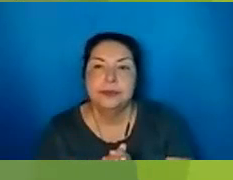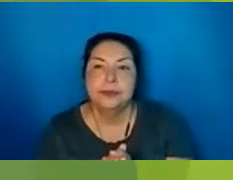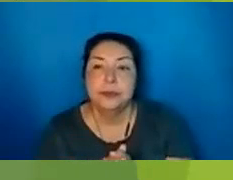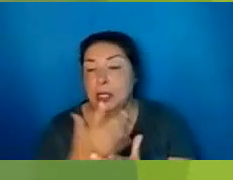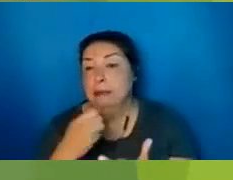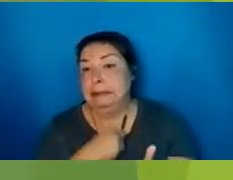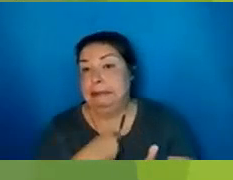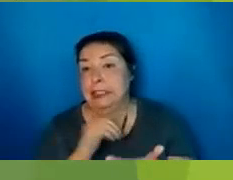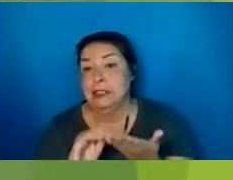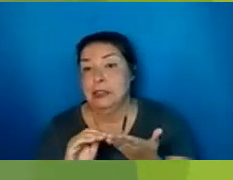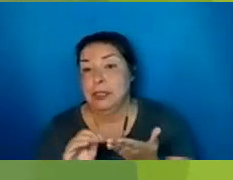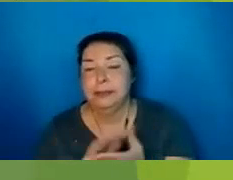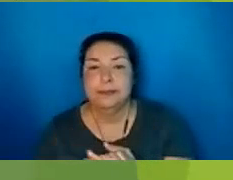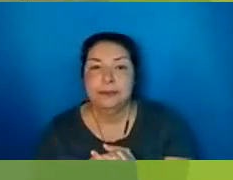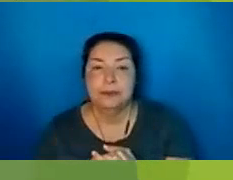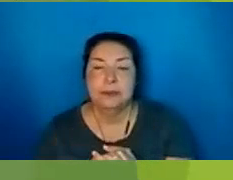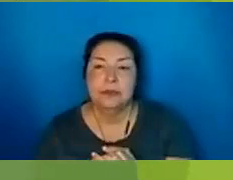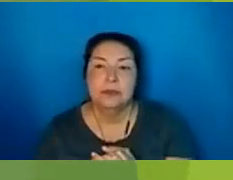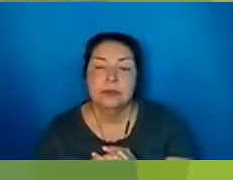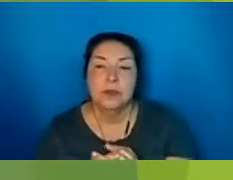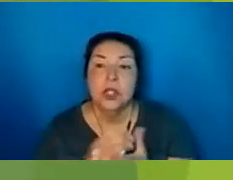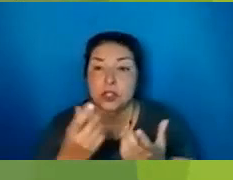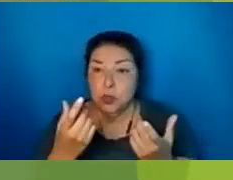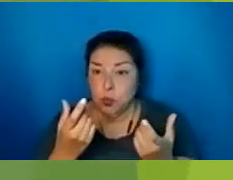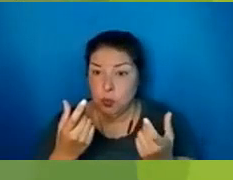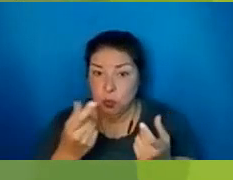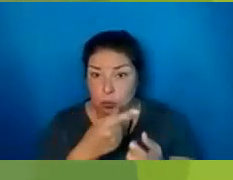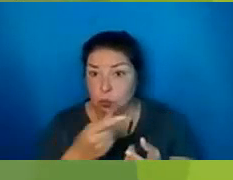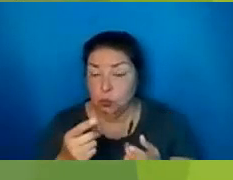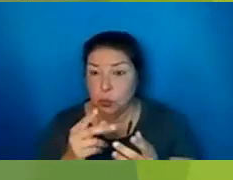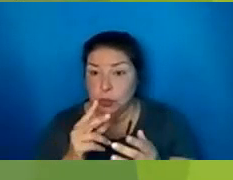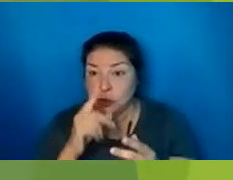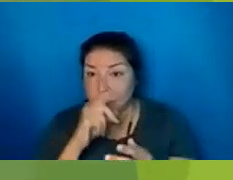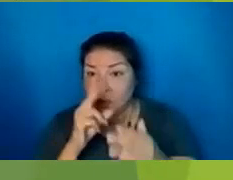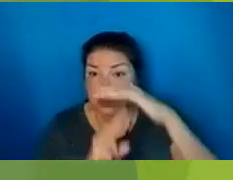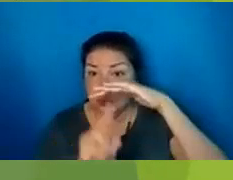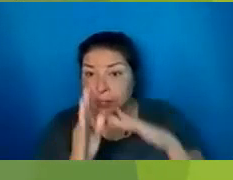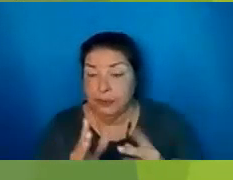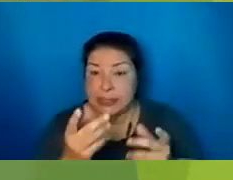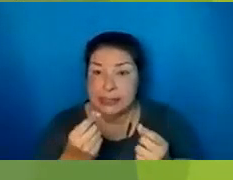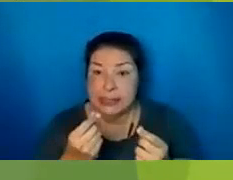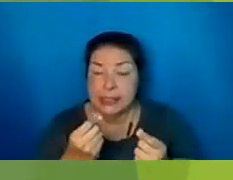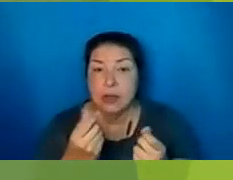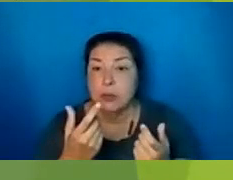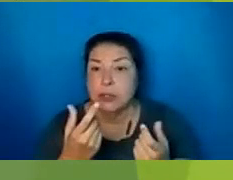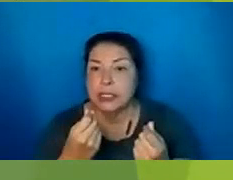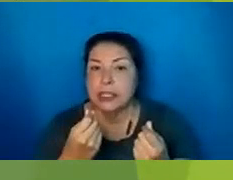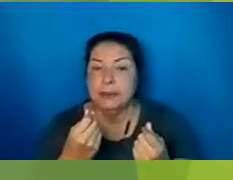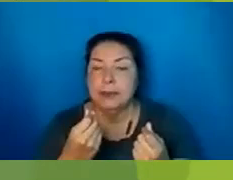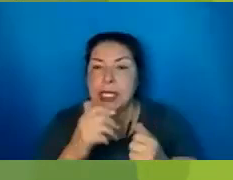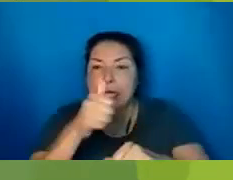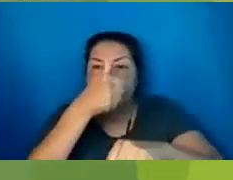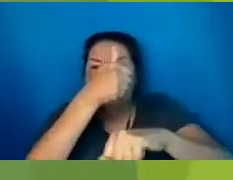excuse me, what in essence they have done is that they have placed themselves